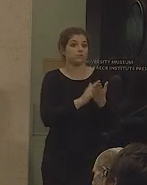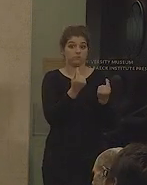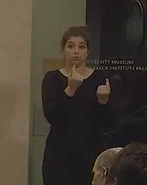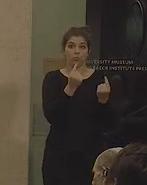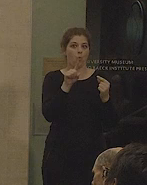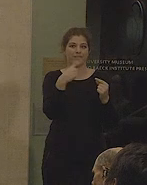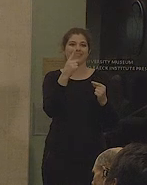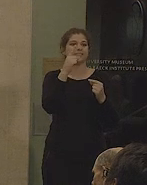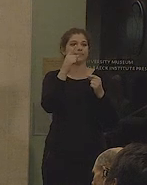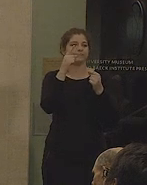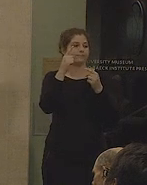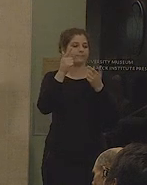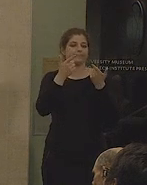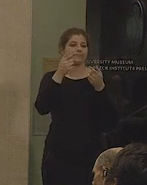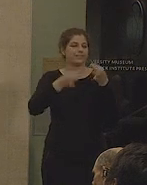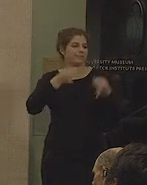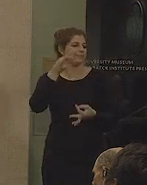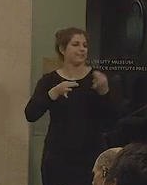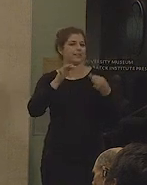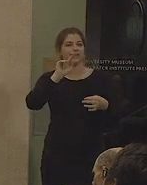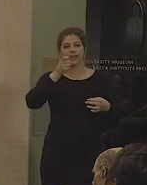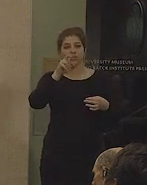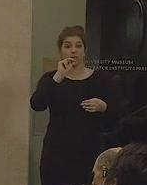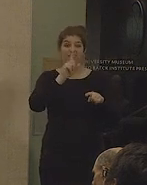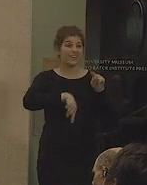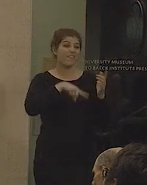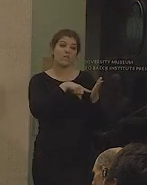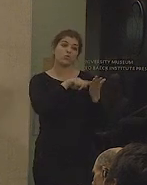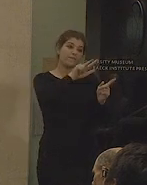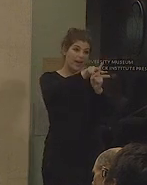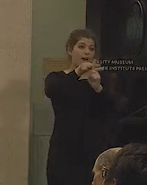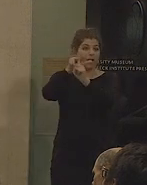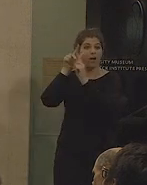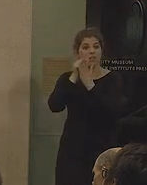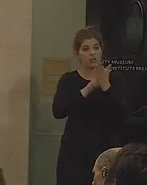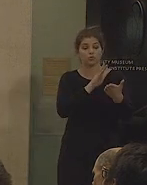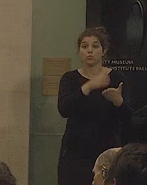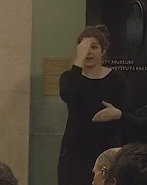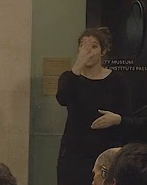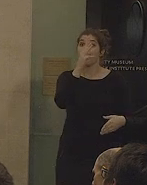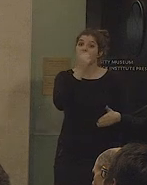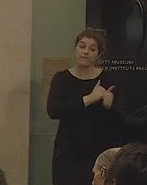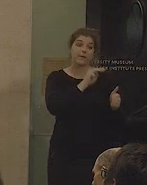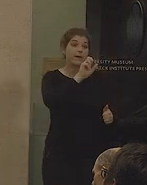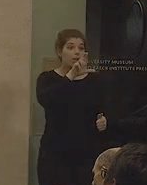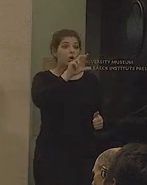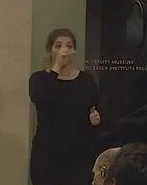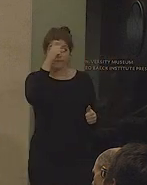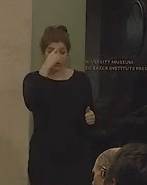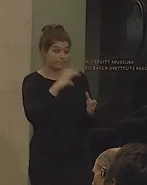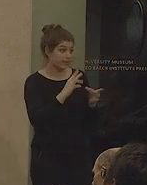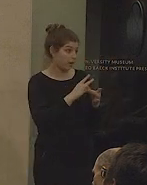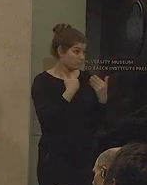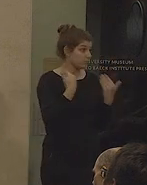is litigation. They can't afford to file all the lawsuits that they're filing. And so I tell every mayor and governor that I'm with,